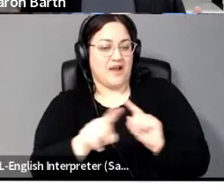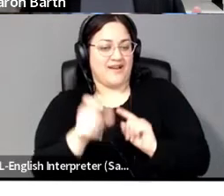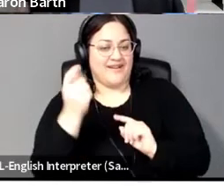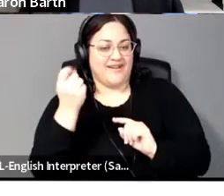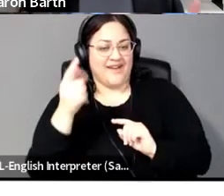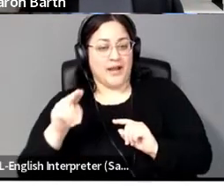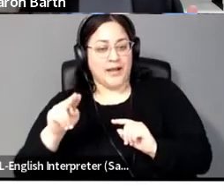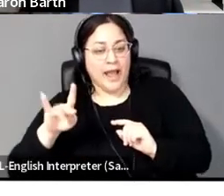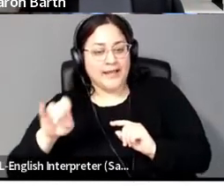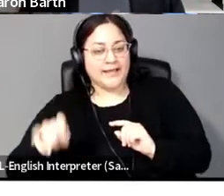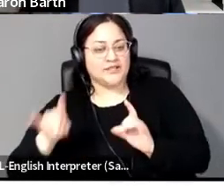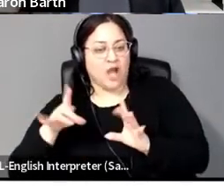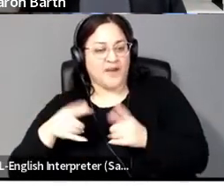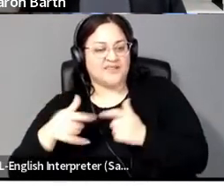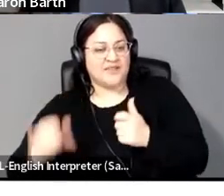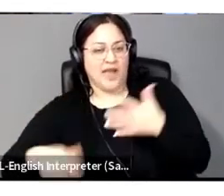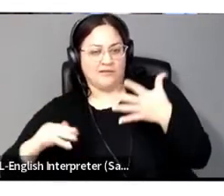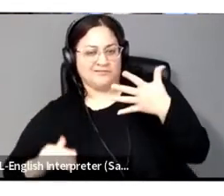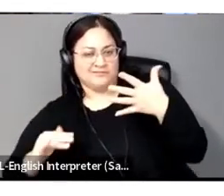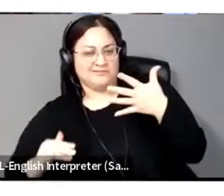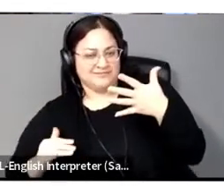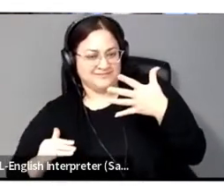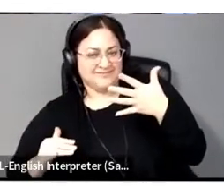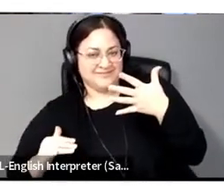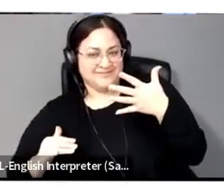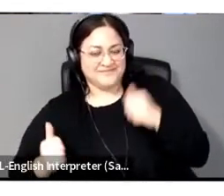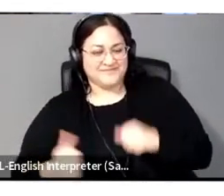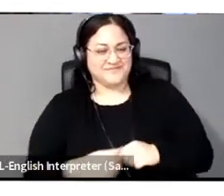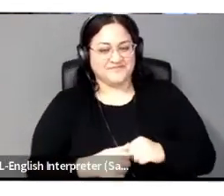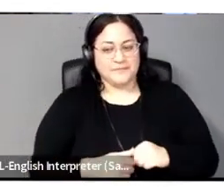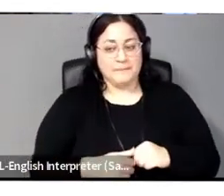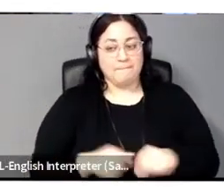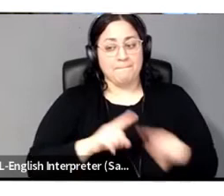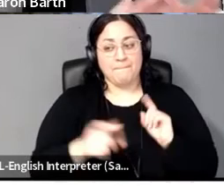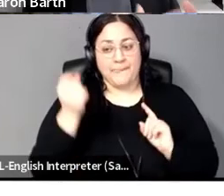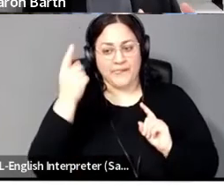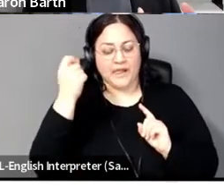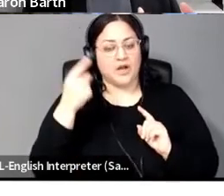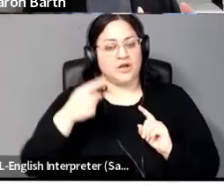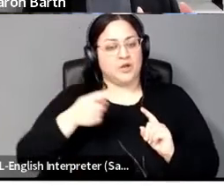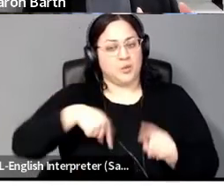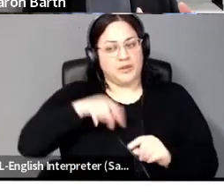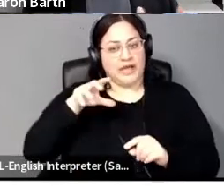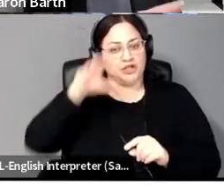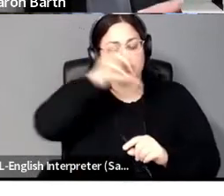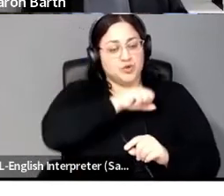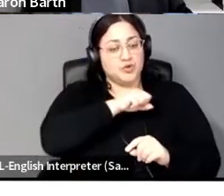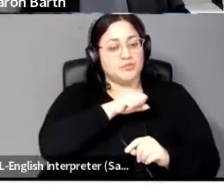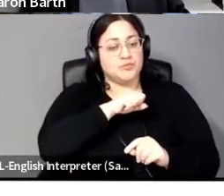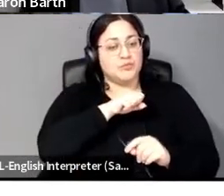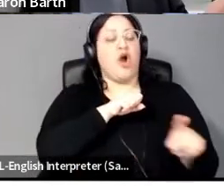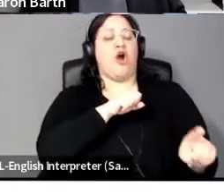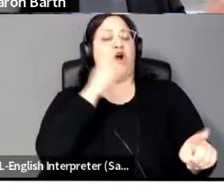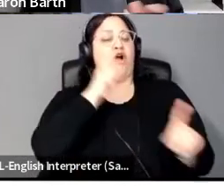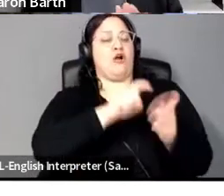So our brain makes this erroneous inference from brand awareness or publicity, which, by the